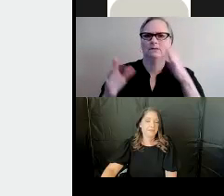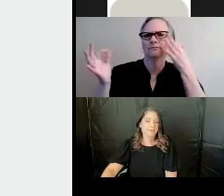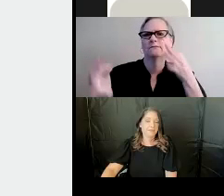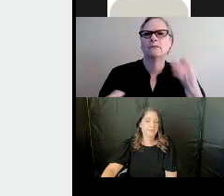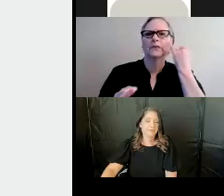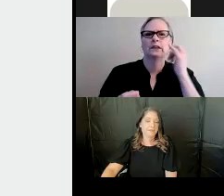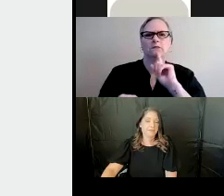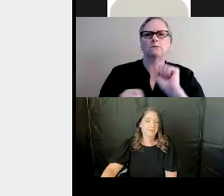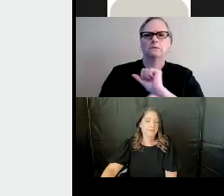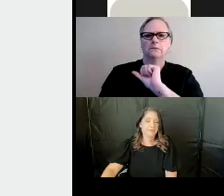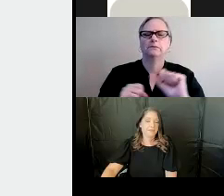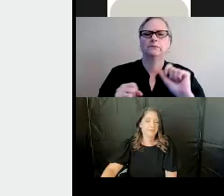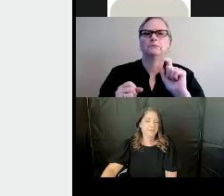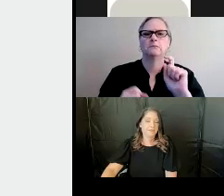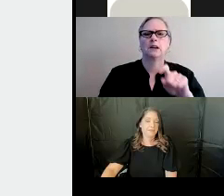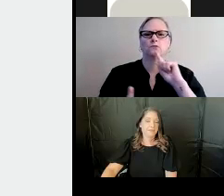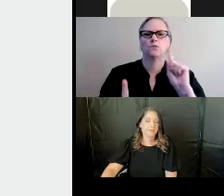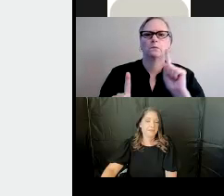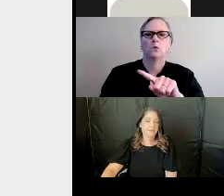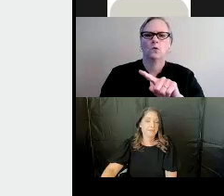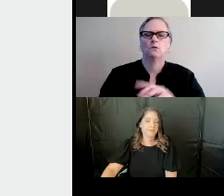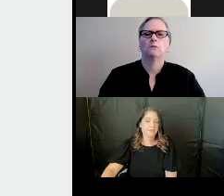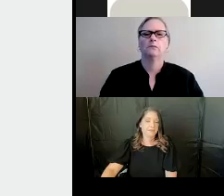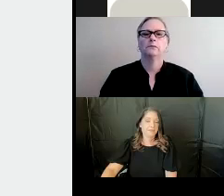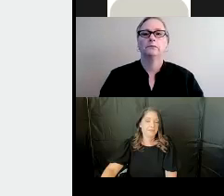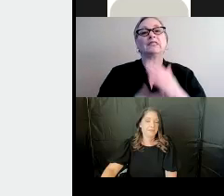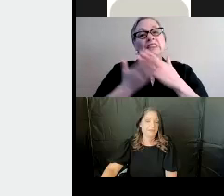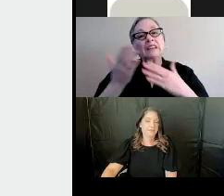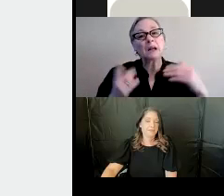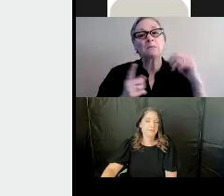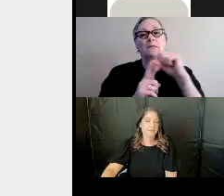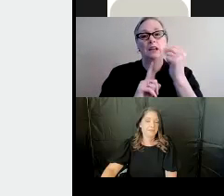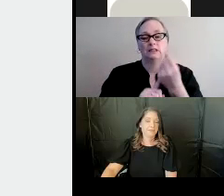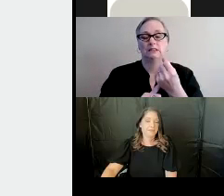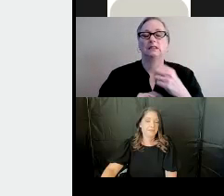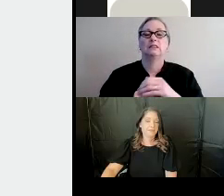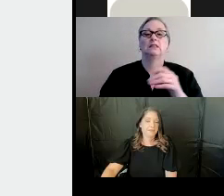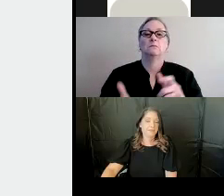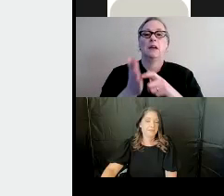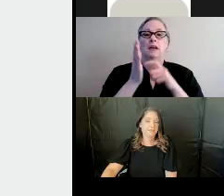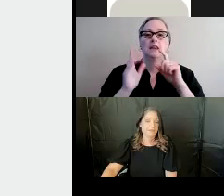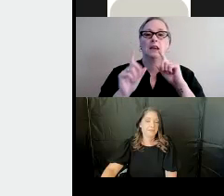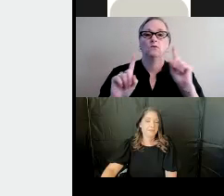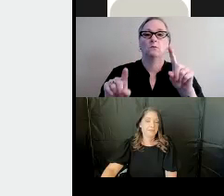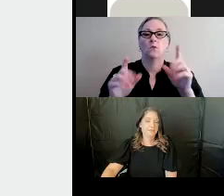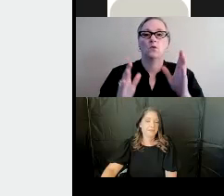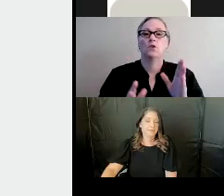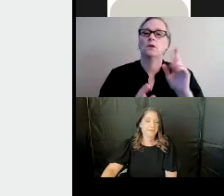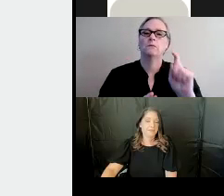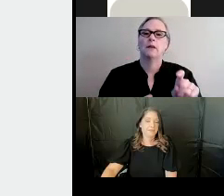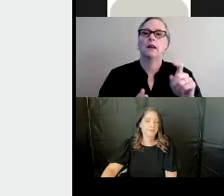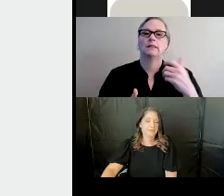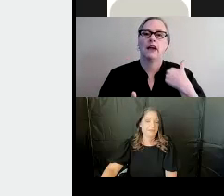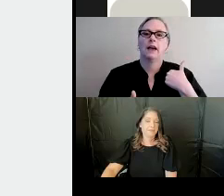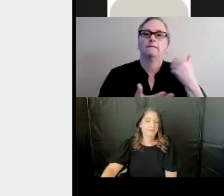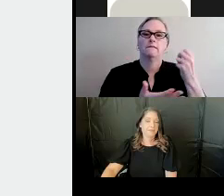situation needs to be reported. In some cases, the mandated reporter needs the consent from the elder or